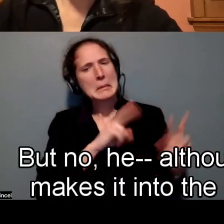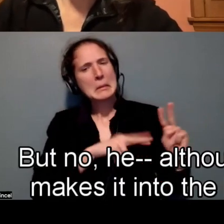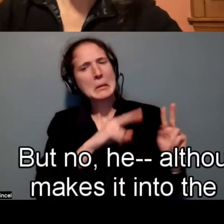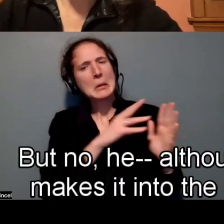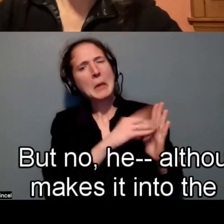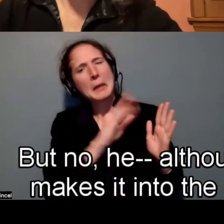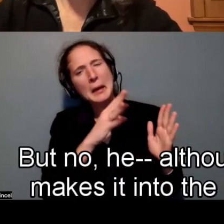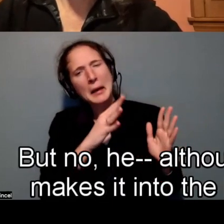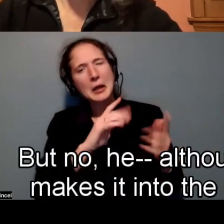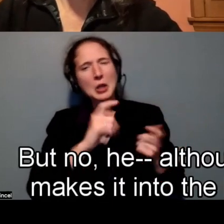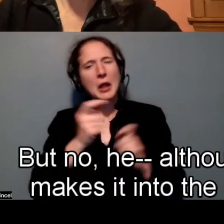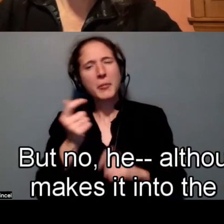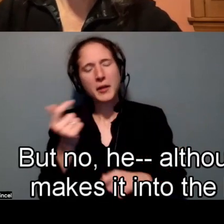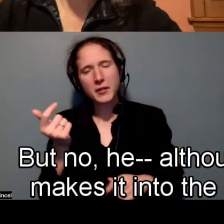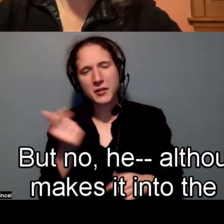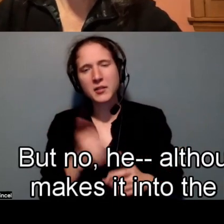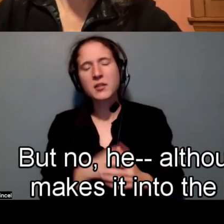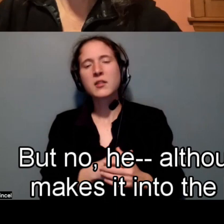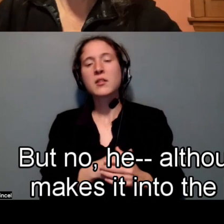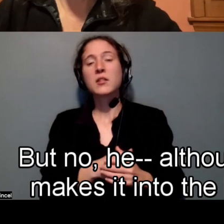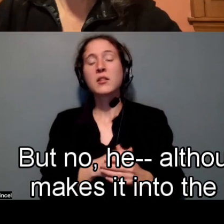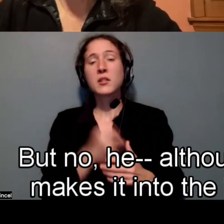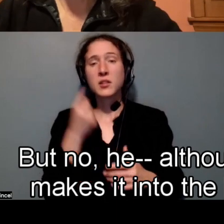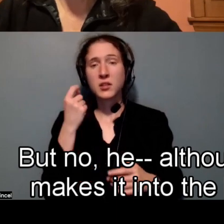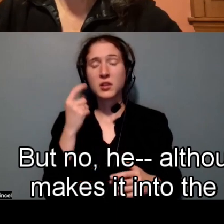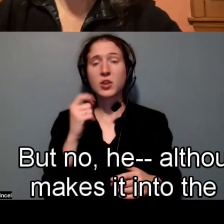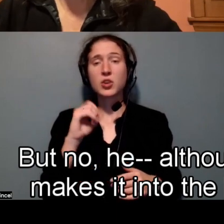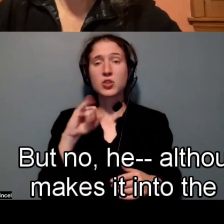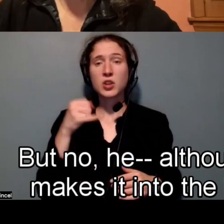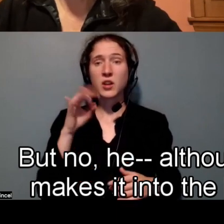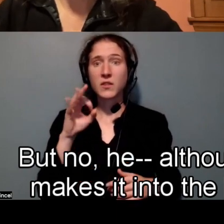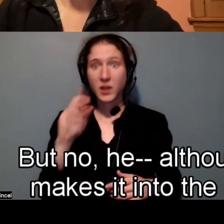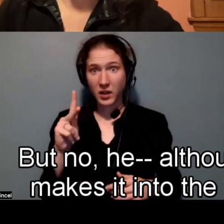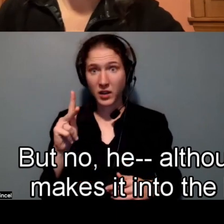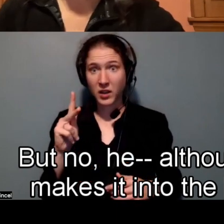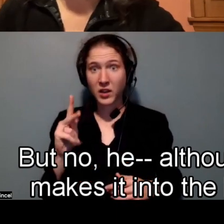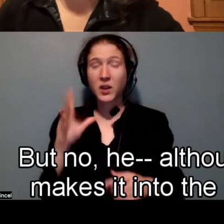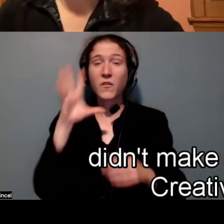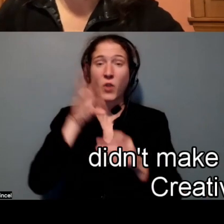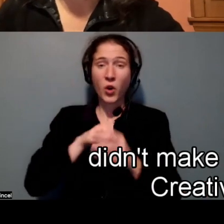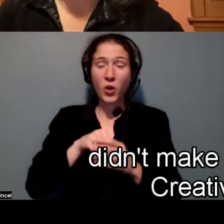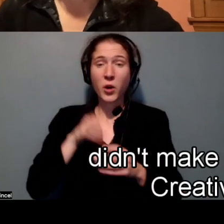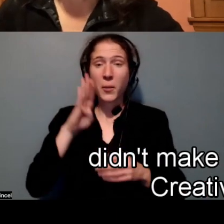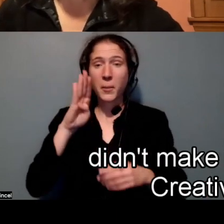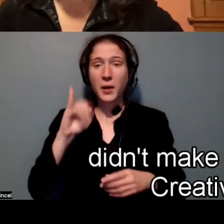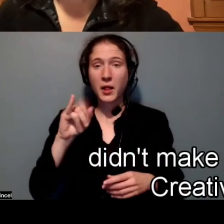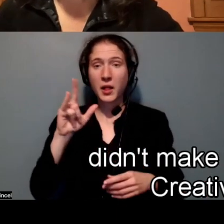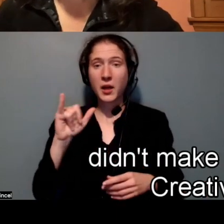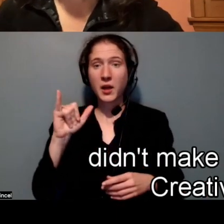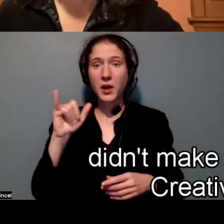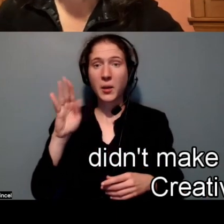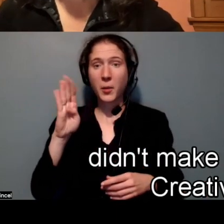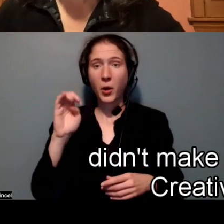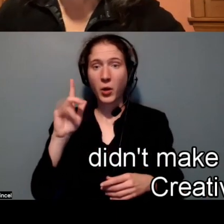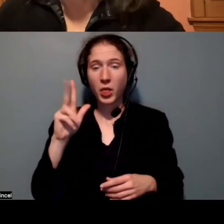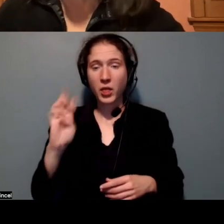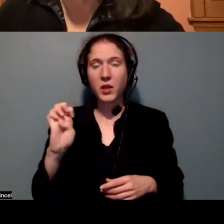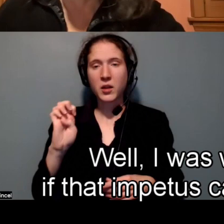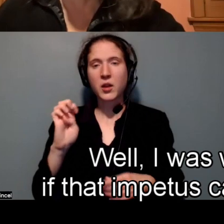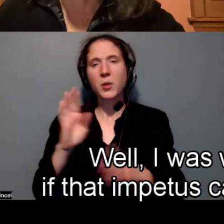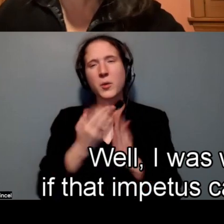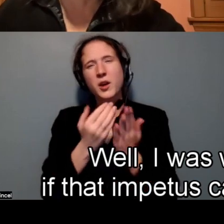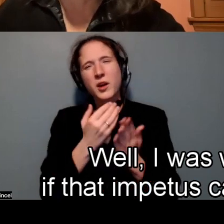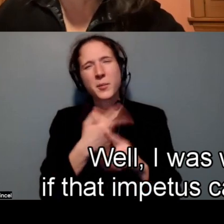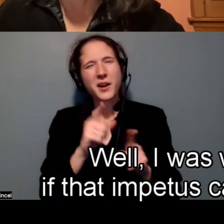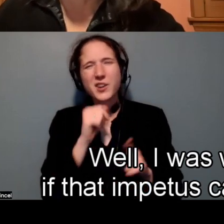no, although JFK makes it into the Billy Boyle books, he didn't make it into ninth grade creative writing. Well,